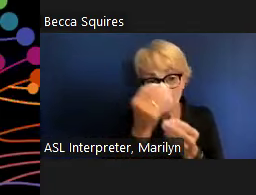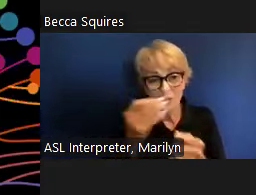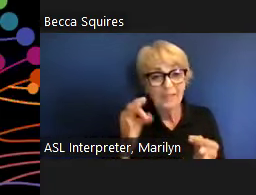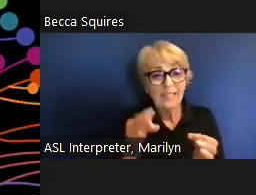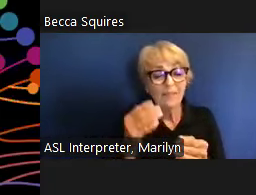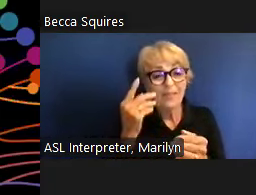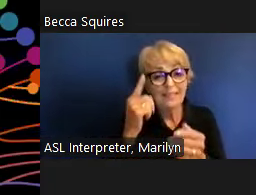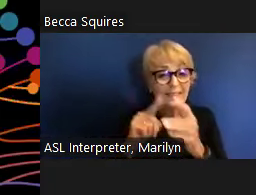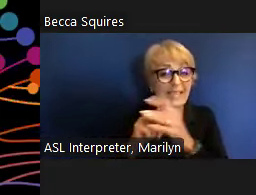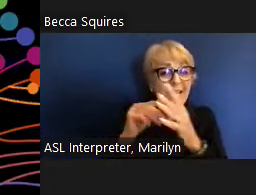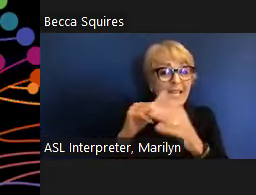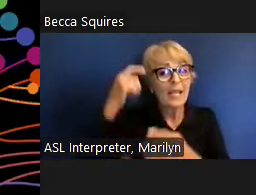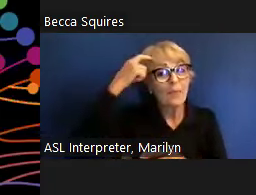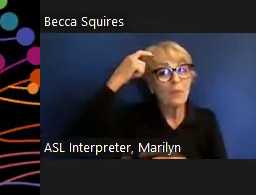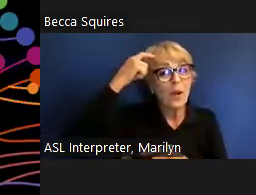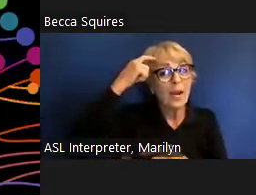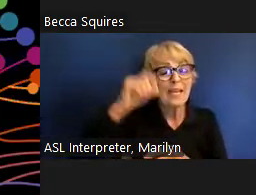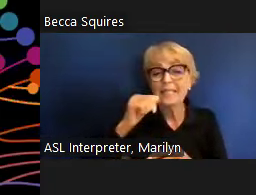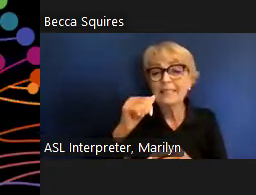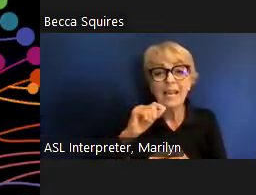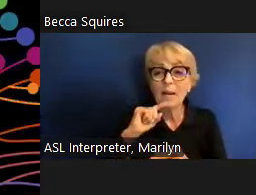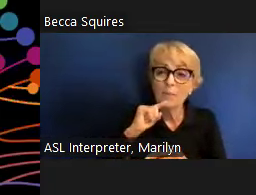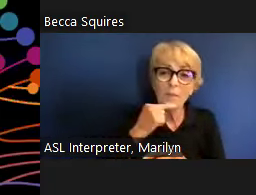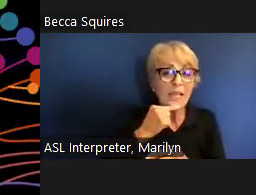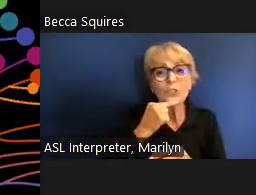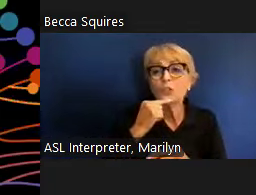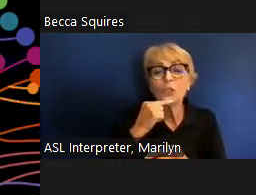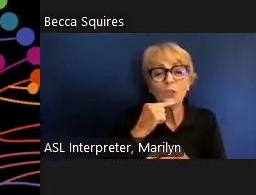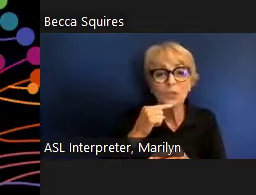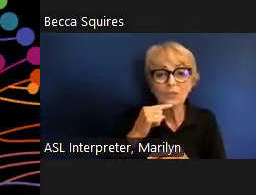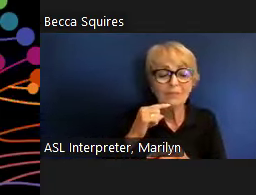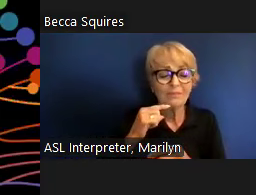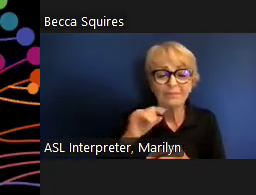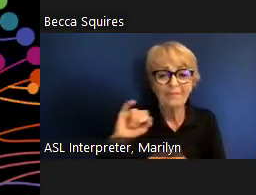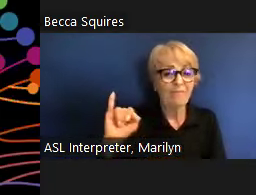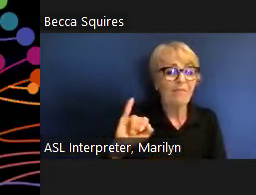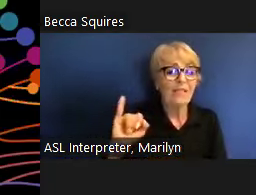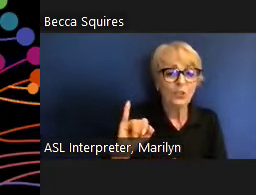not a major source of the infection.